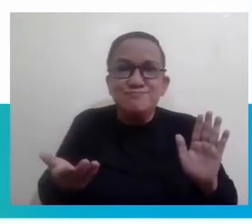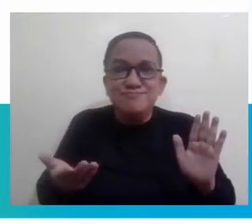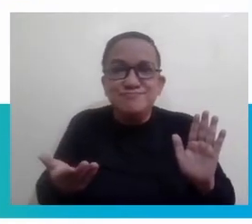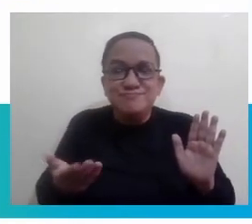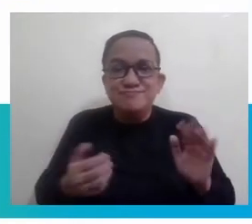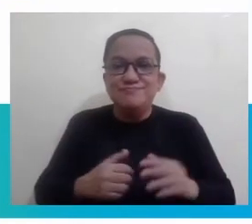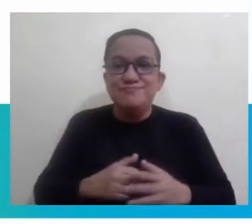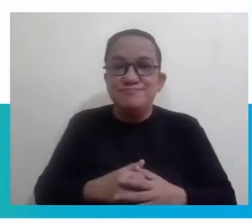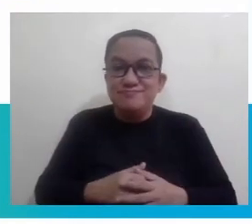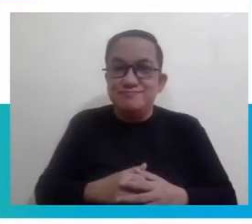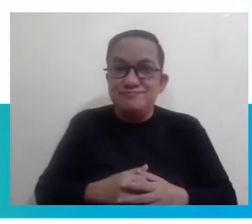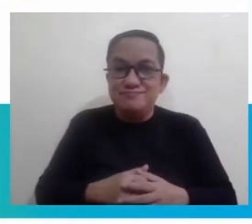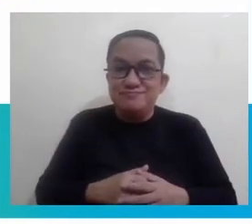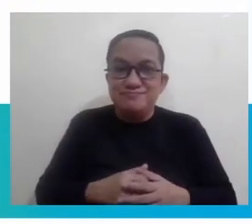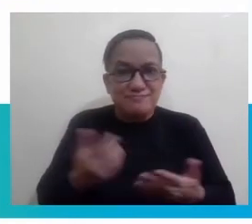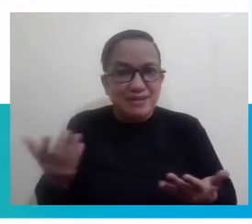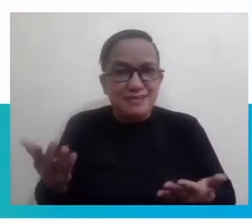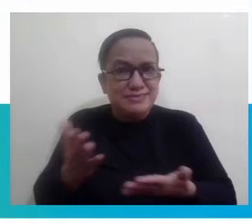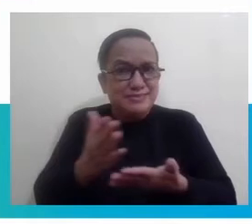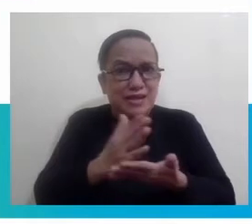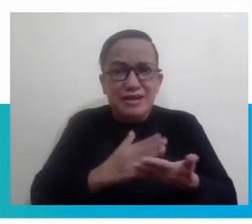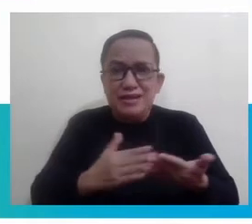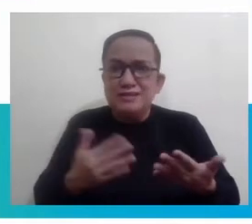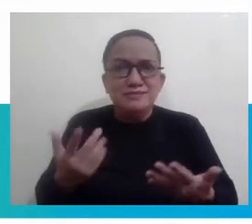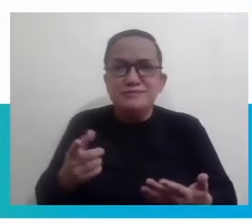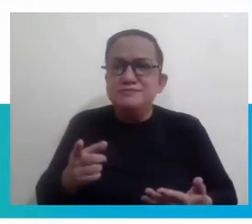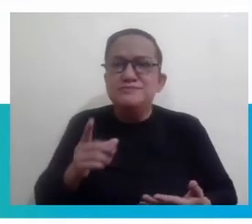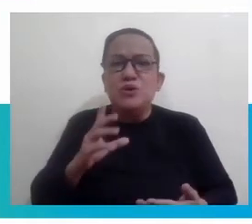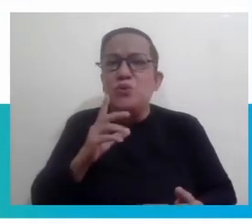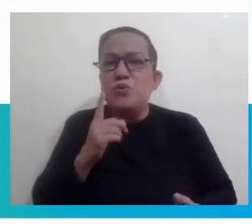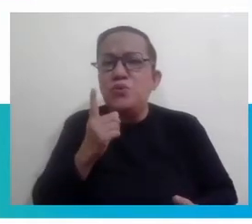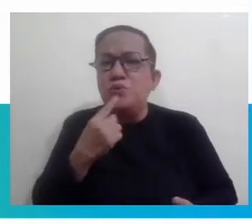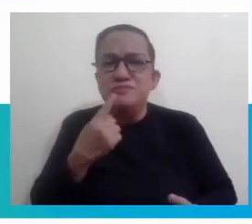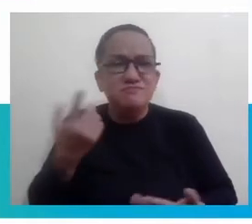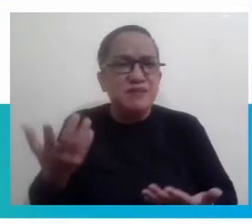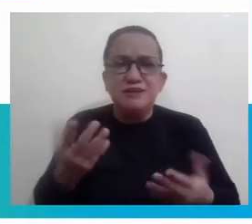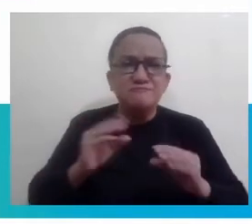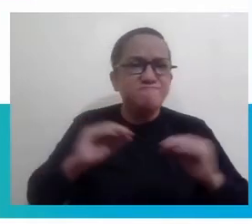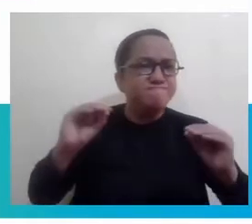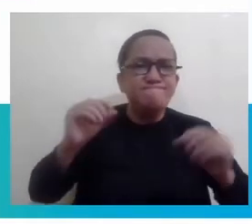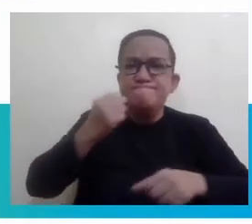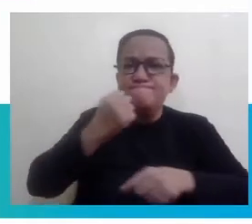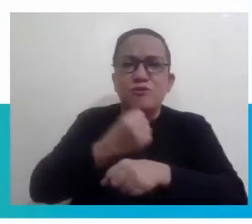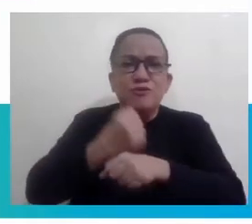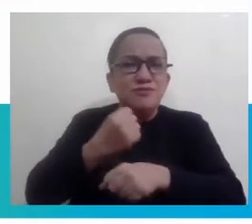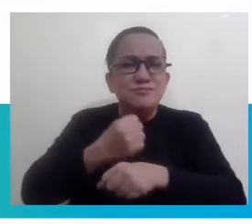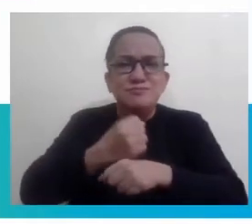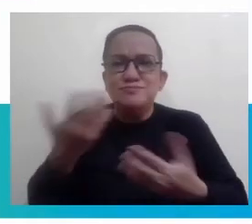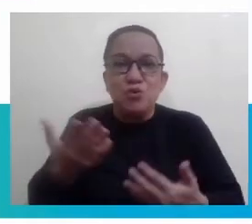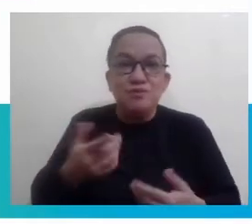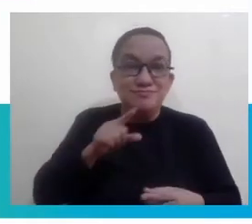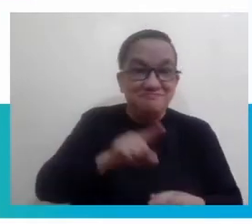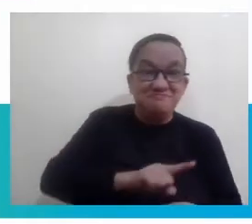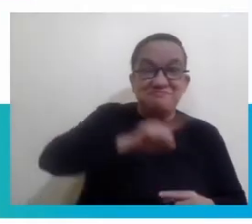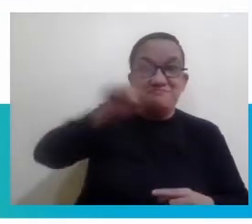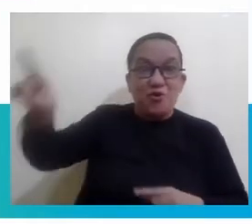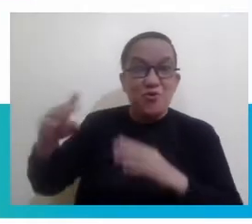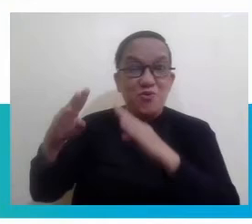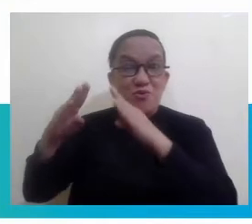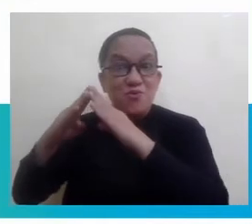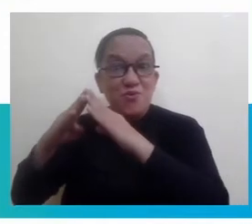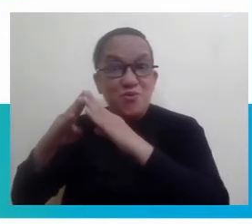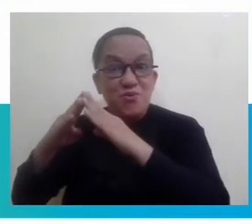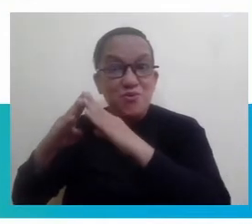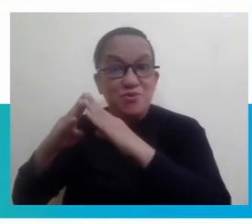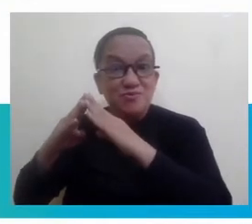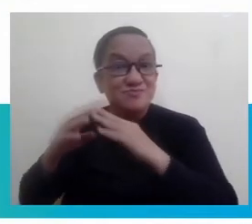those moving back to communities or relying on agriculture systems to support their family